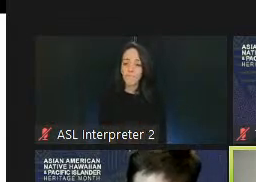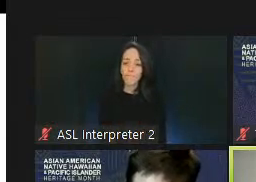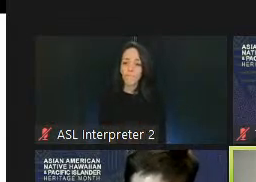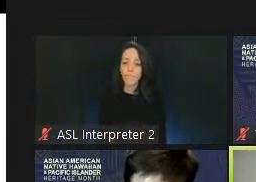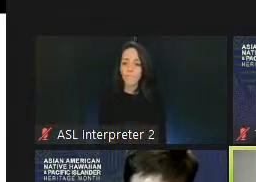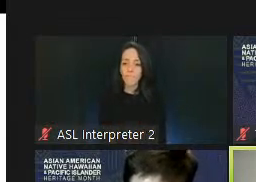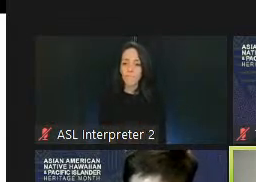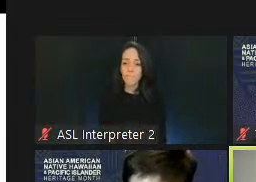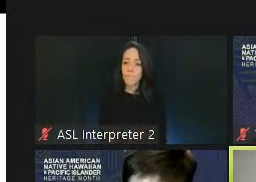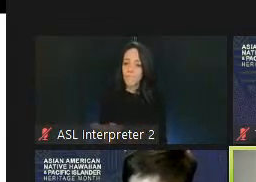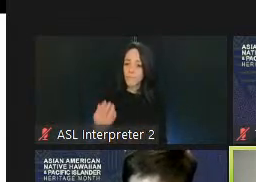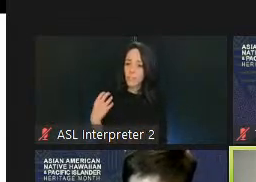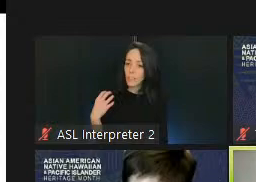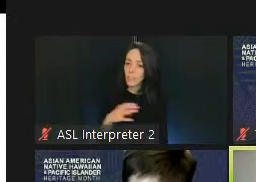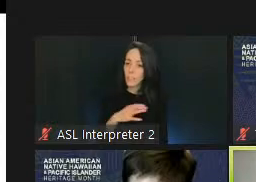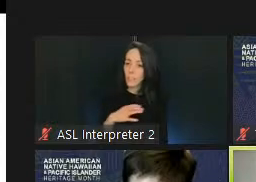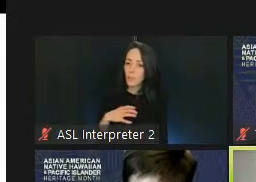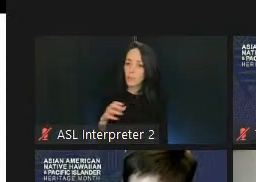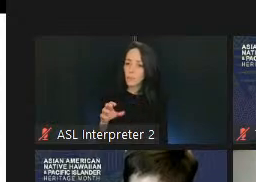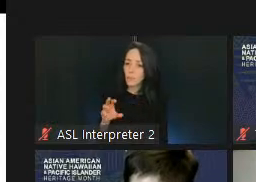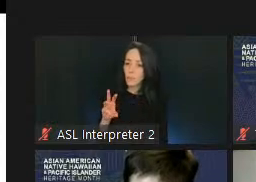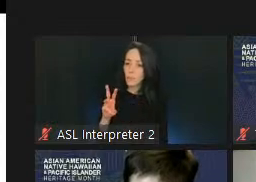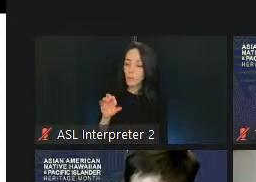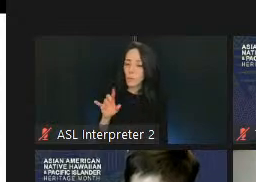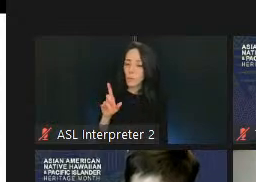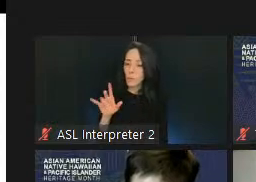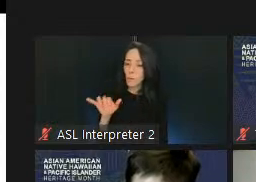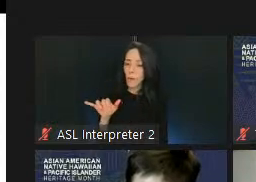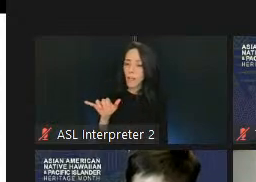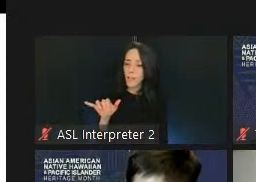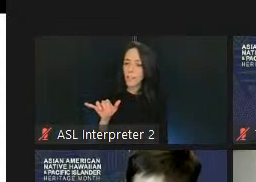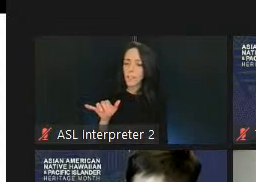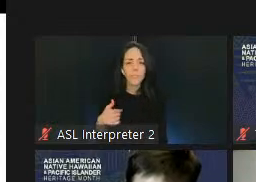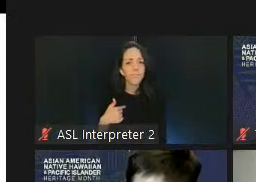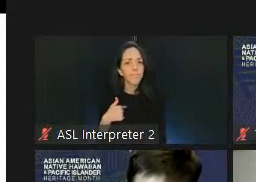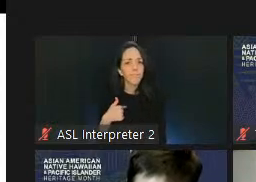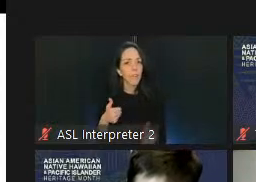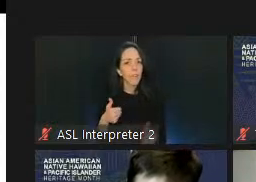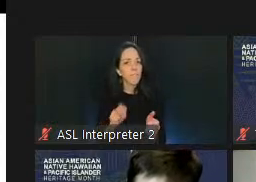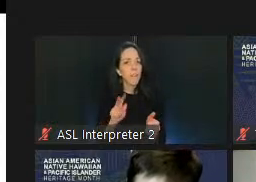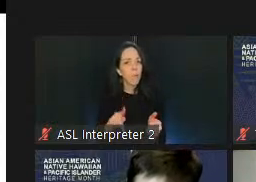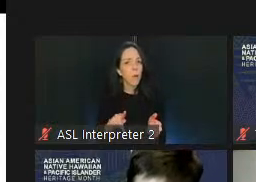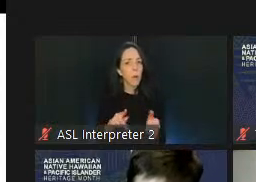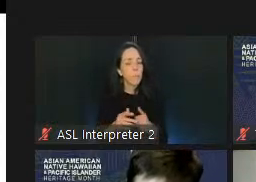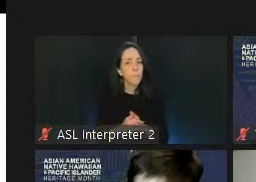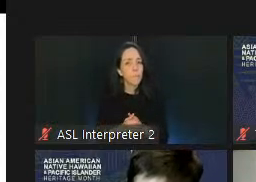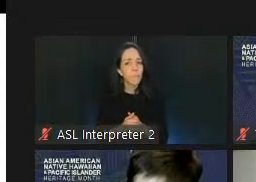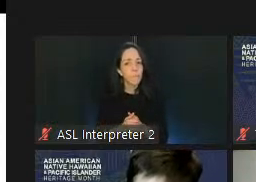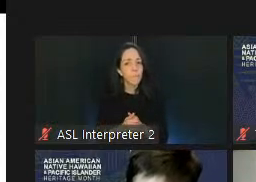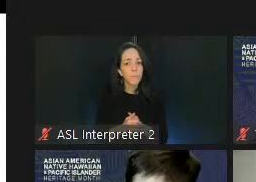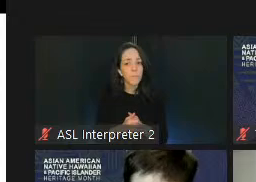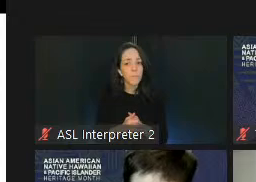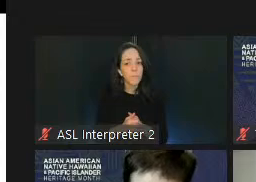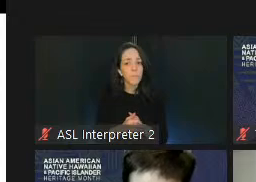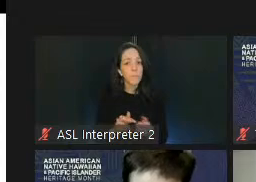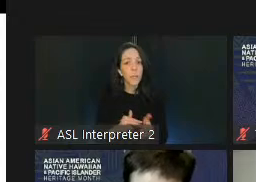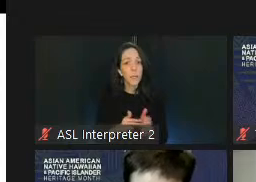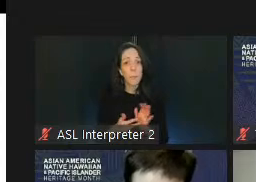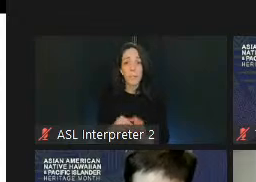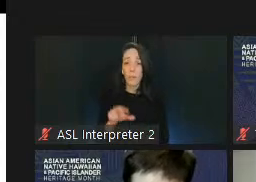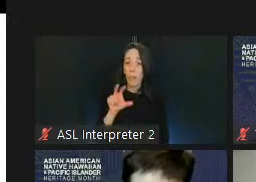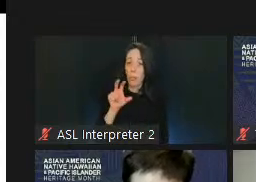Yes, sir, Commissioner. Yeah, I have to follow up with that. I don't know what else you would call it when we have a $30